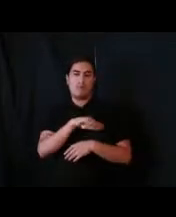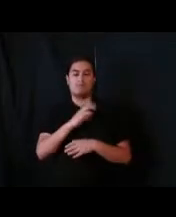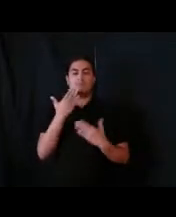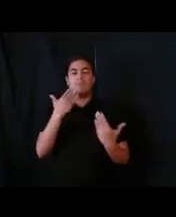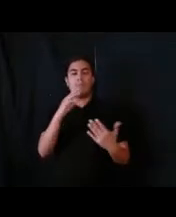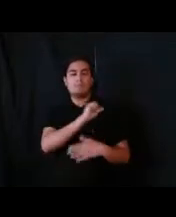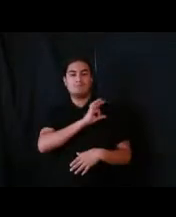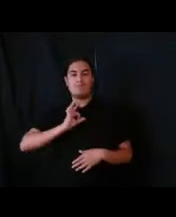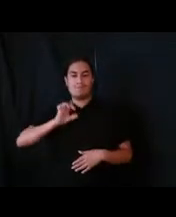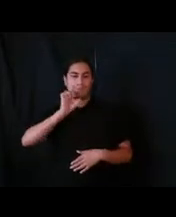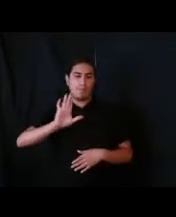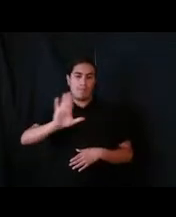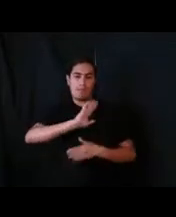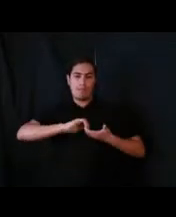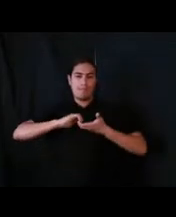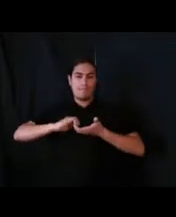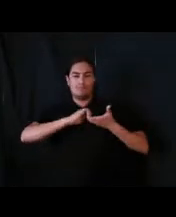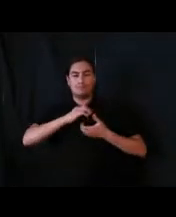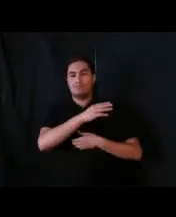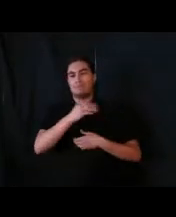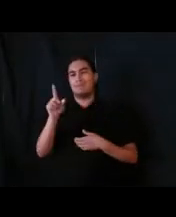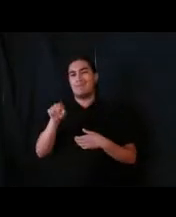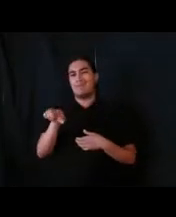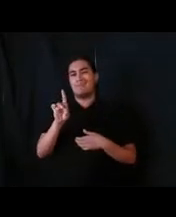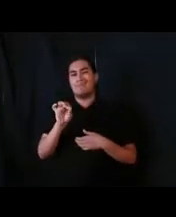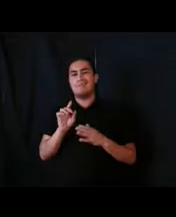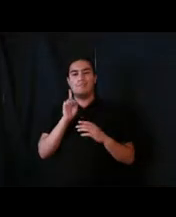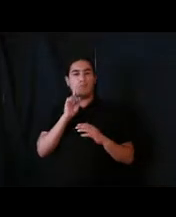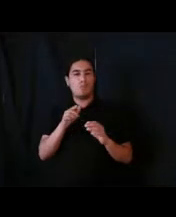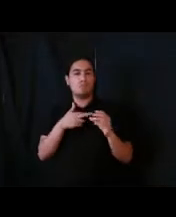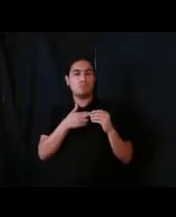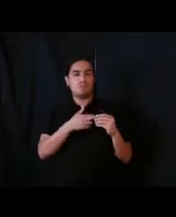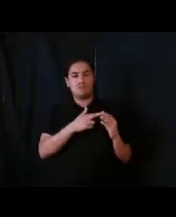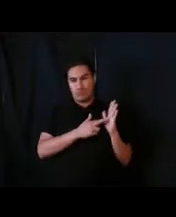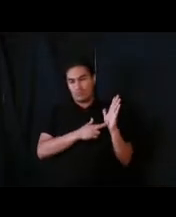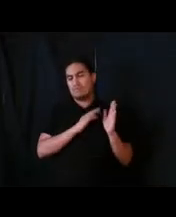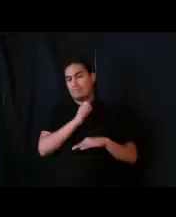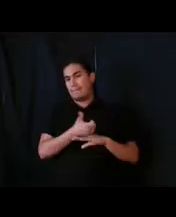collaboration and work they did with the um guidelines so thank you